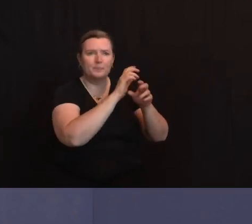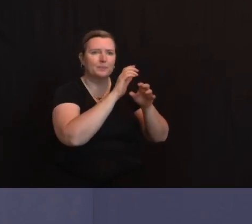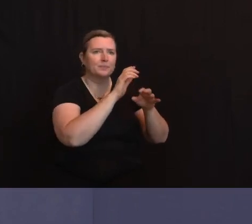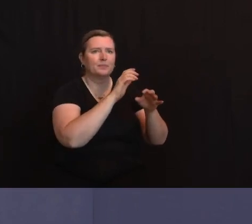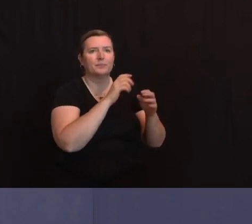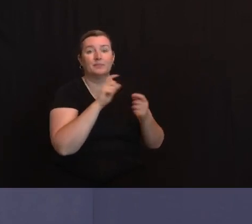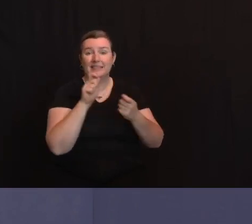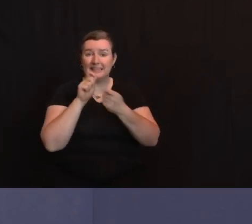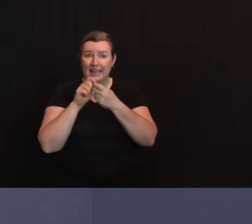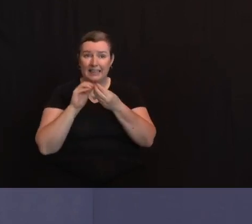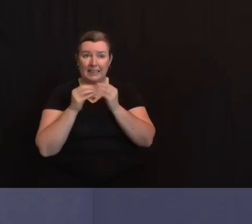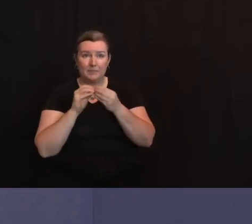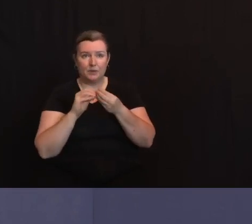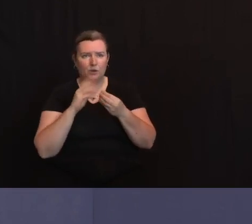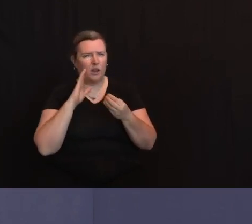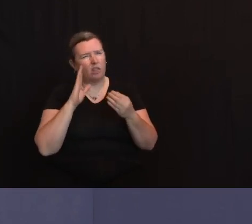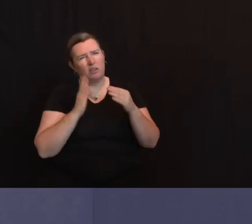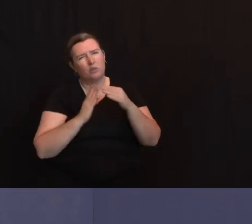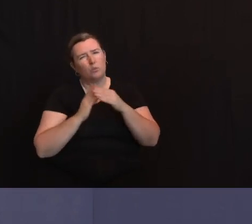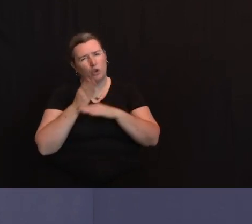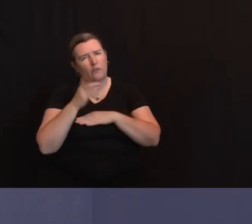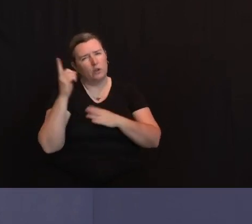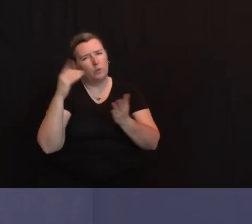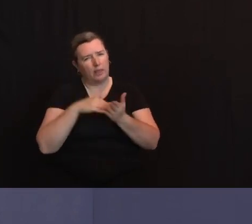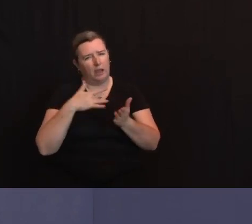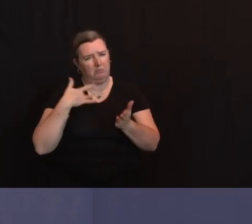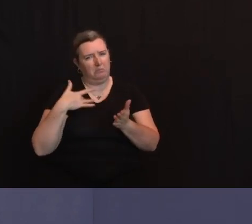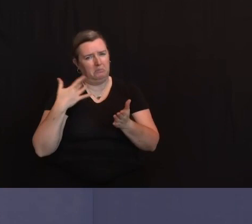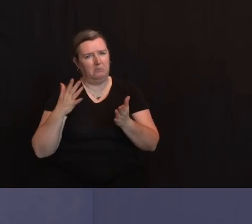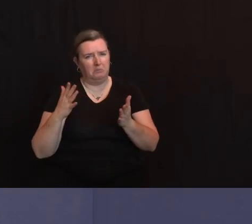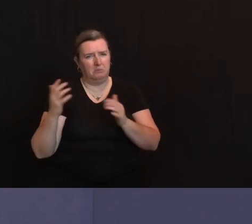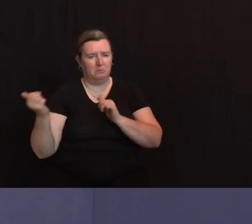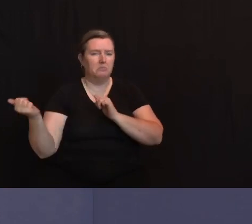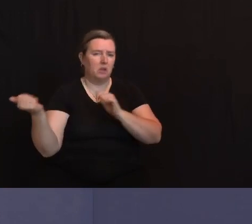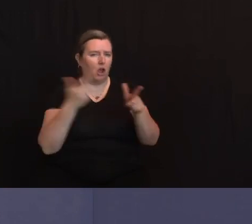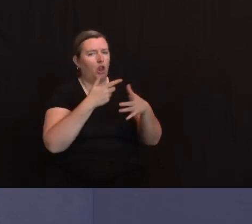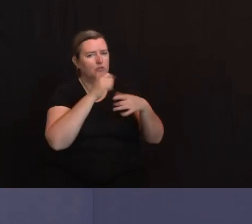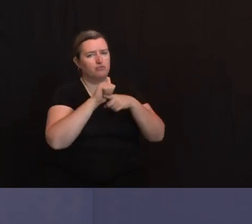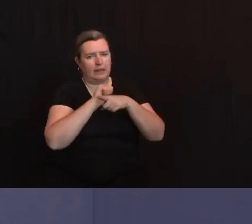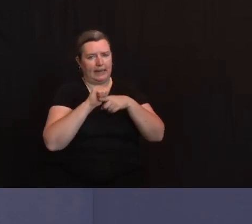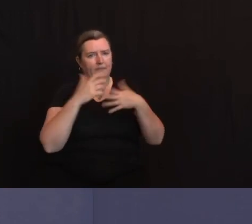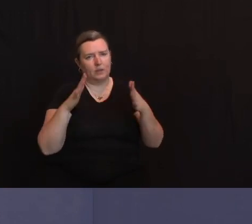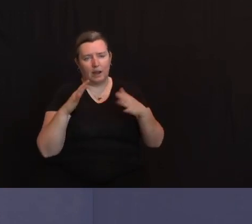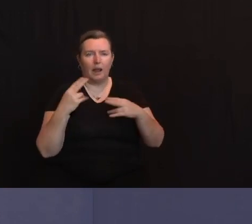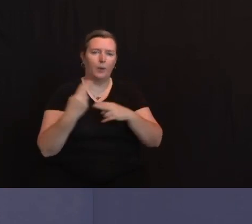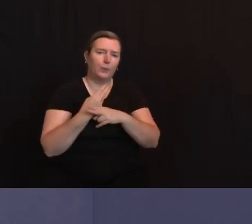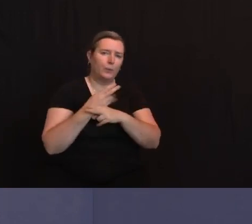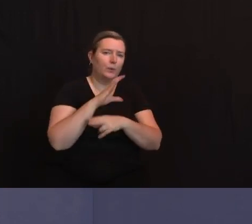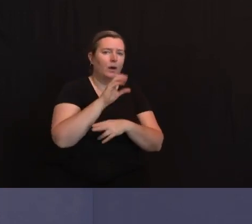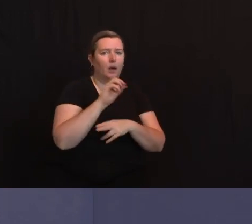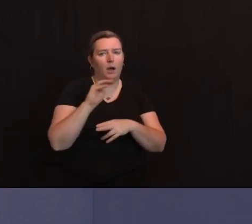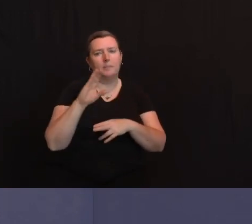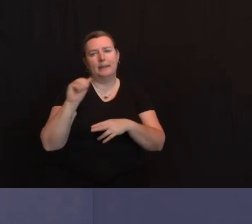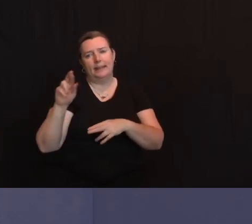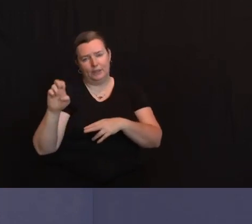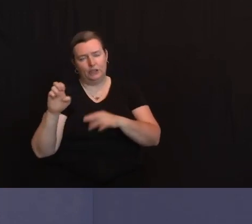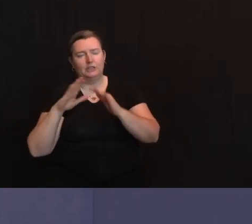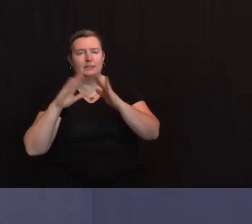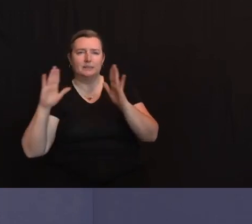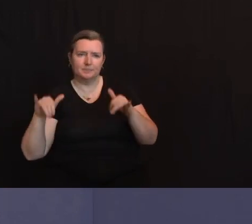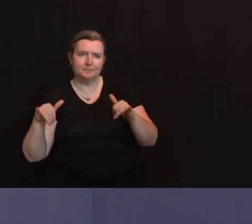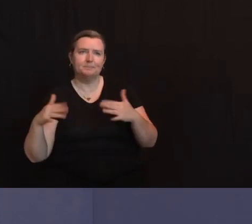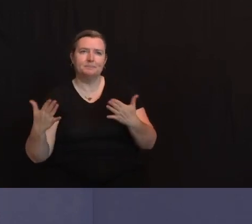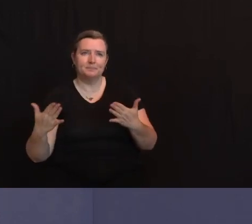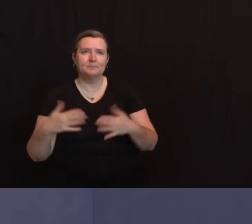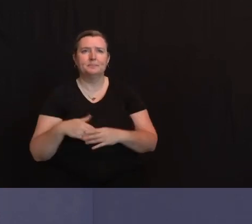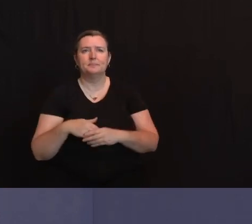do know it's over 1,000 right now have all been trained on CommCare, a couple of hundred from